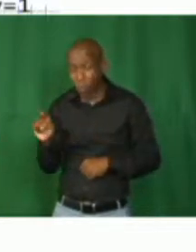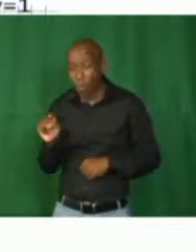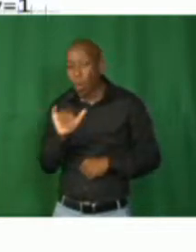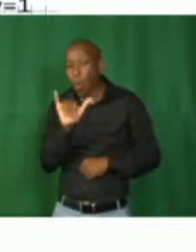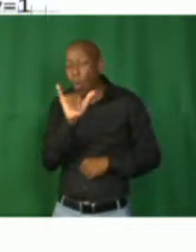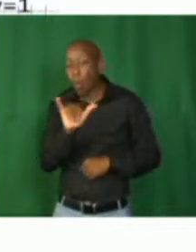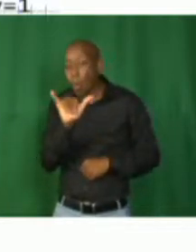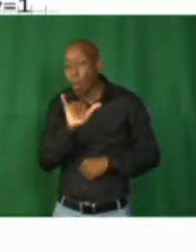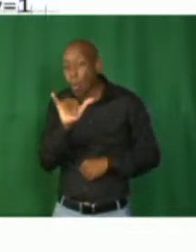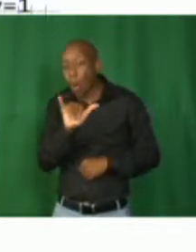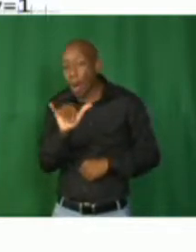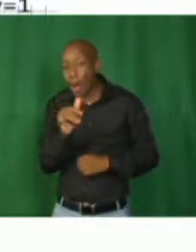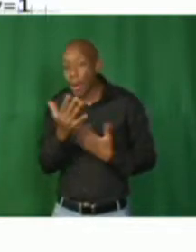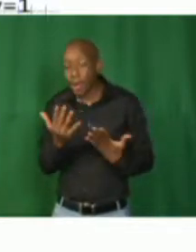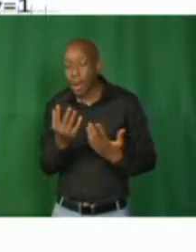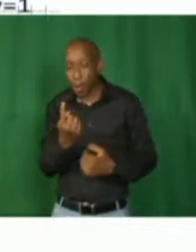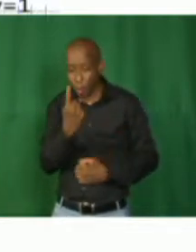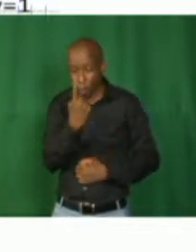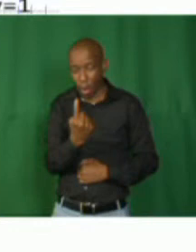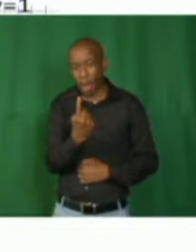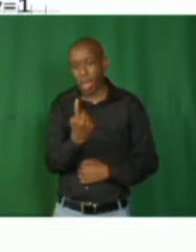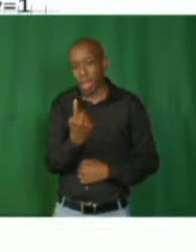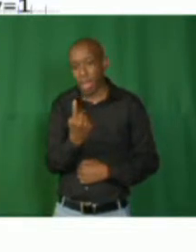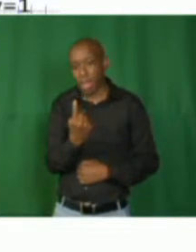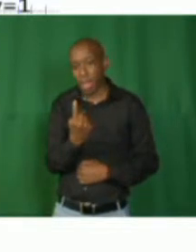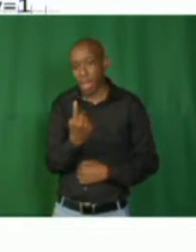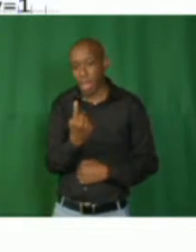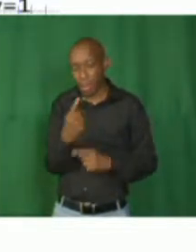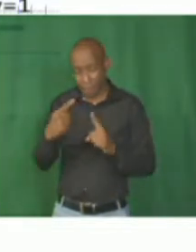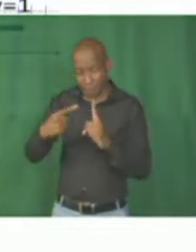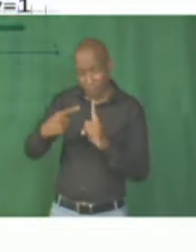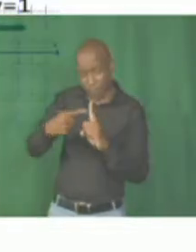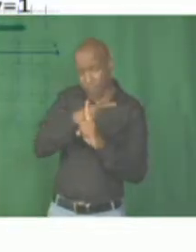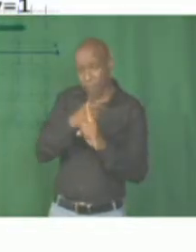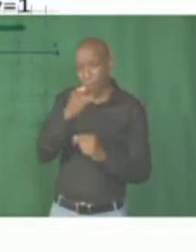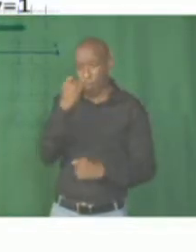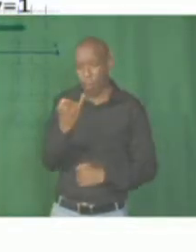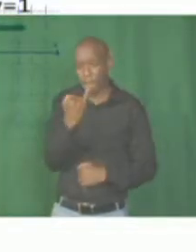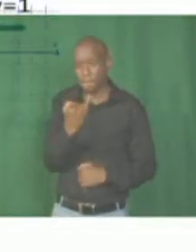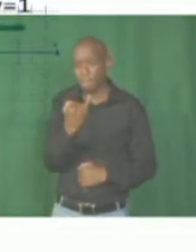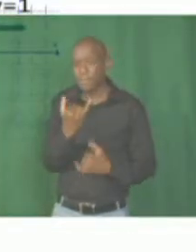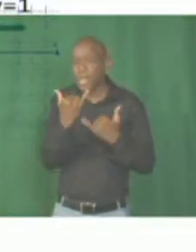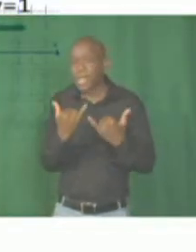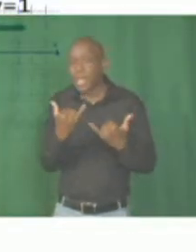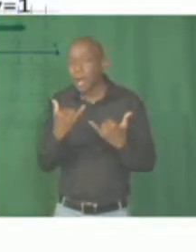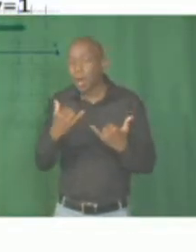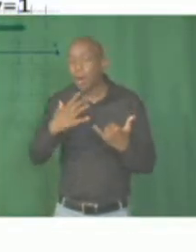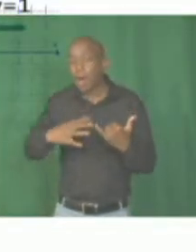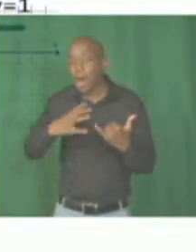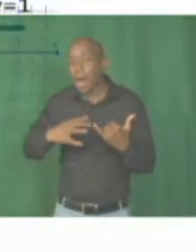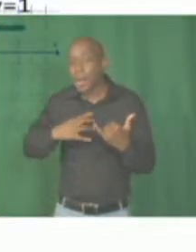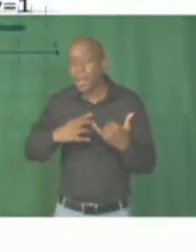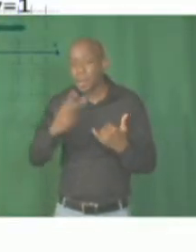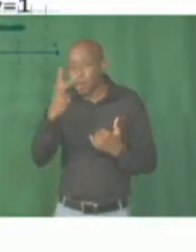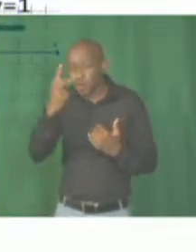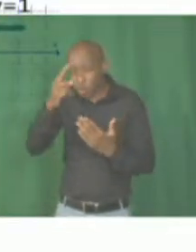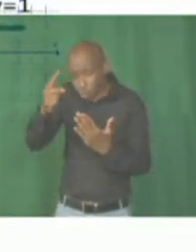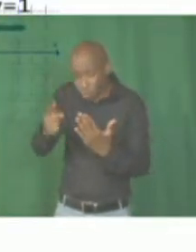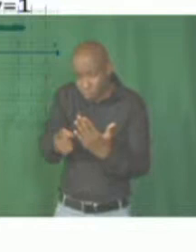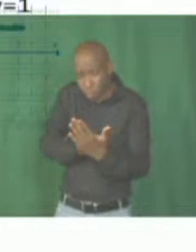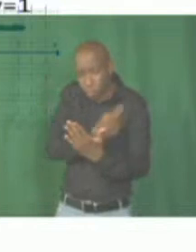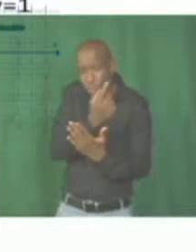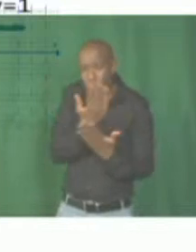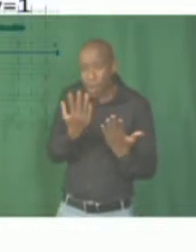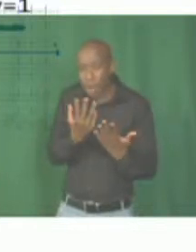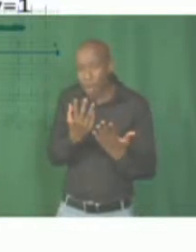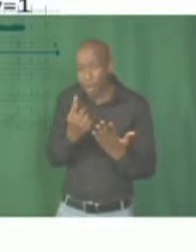y-axis at the point 1 here. Now we draw this line and look for the points where it intersects the graph. These are the 2